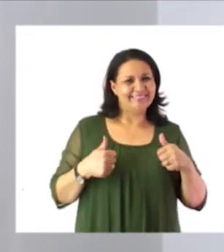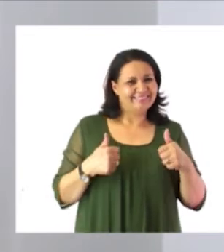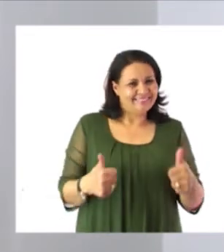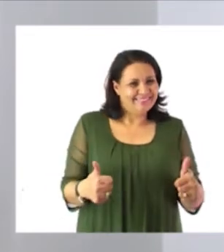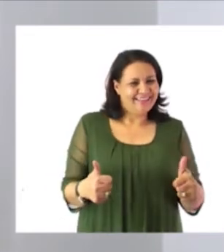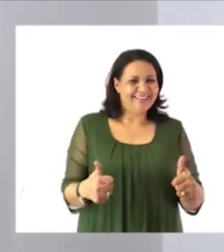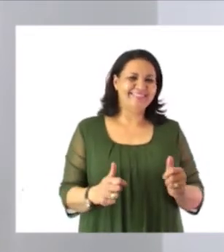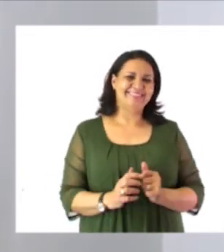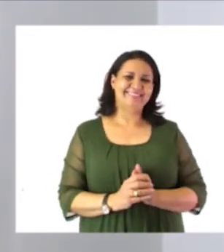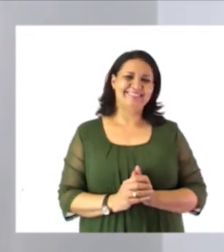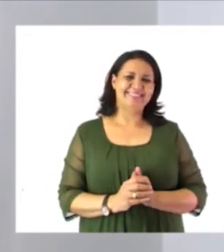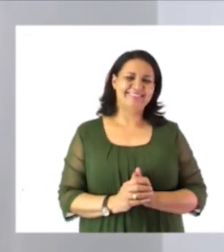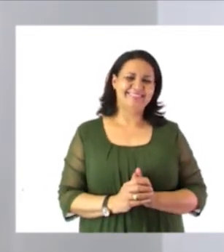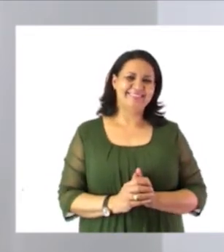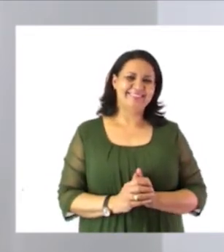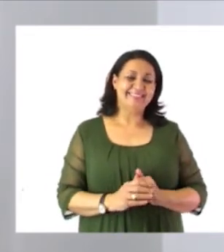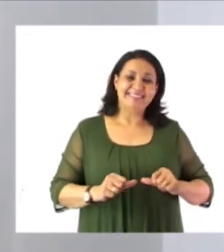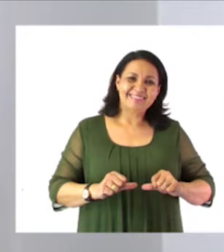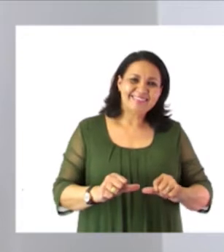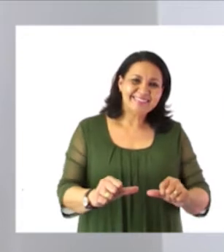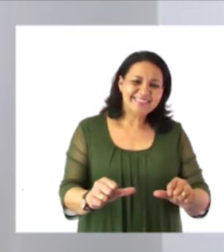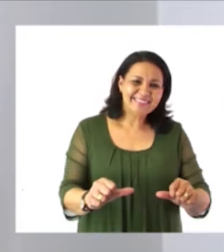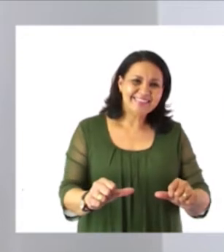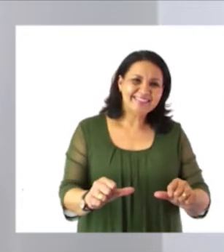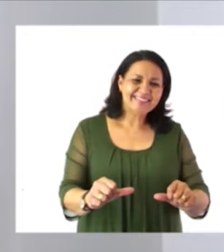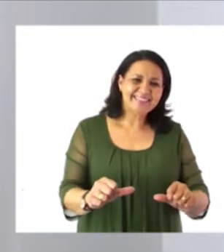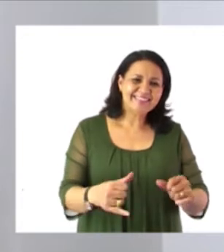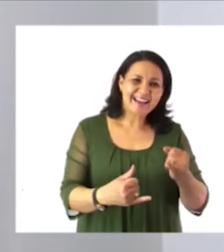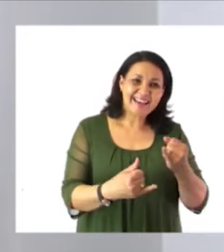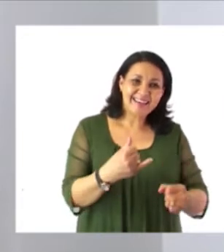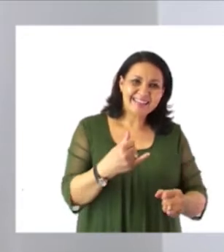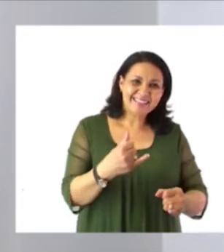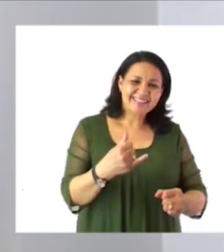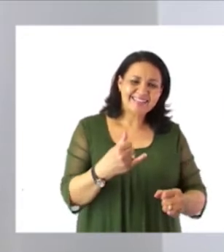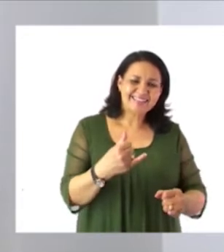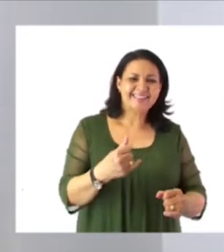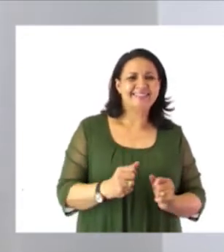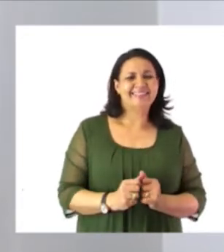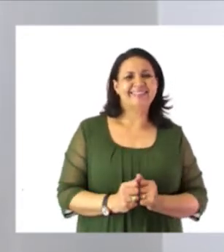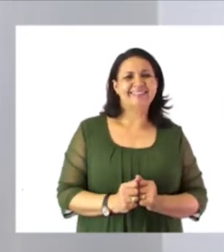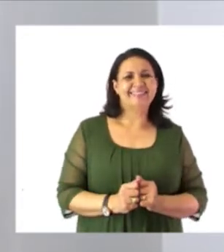Well done. And the next one, which is the last one. Can you do that?